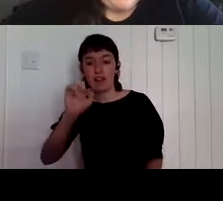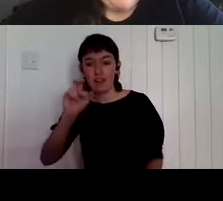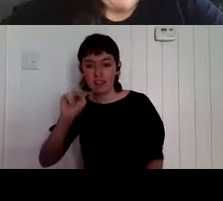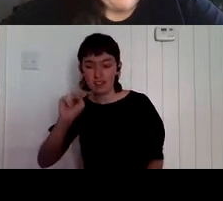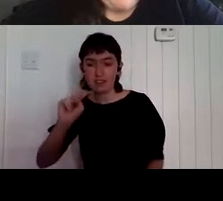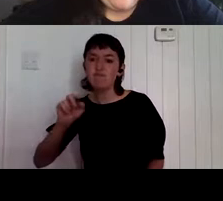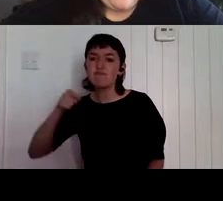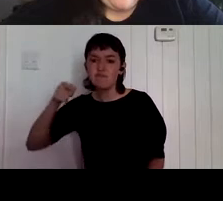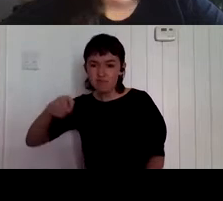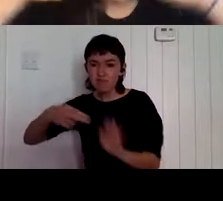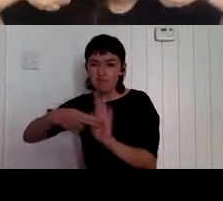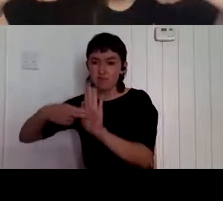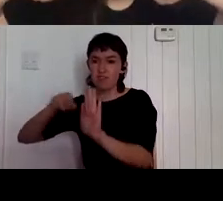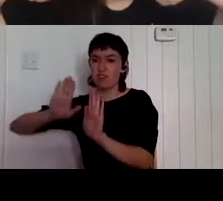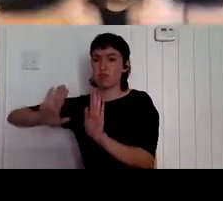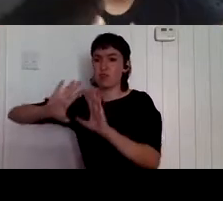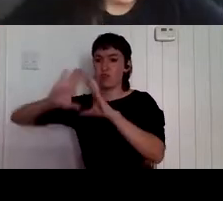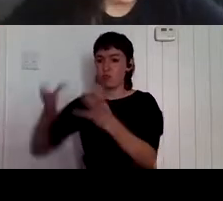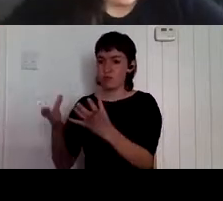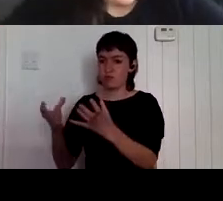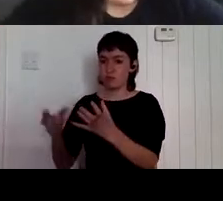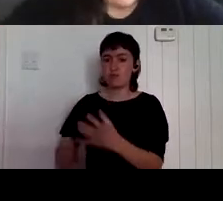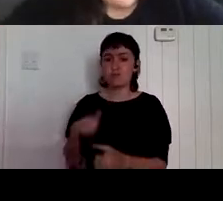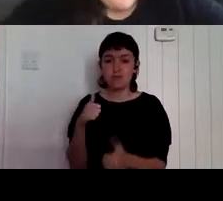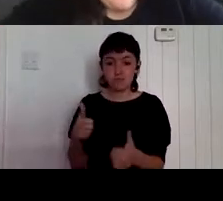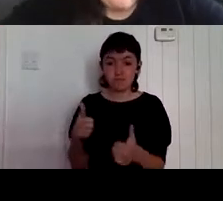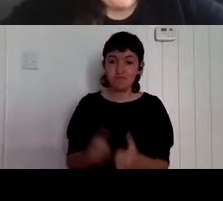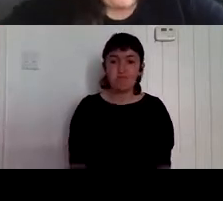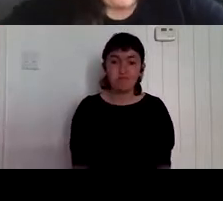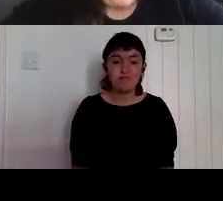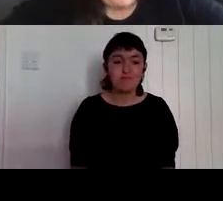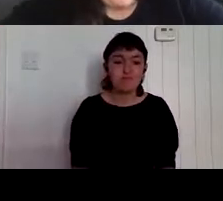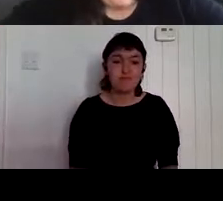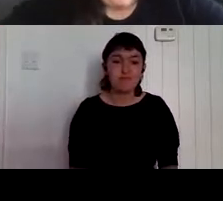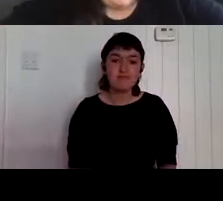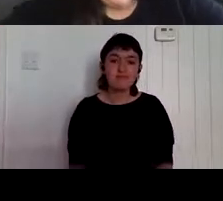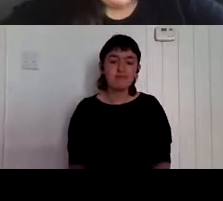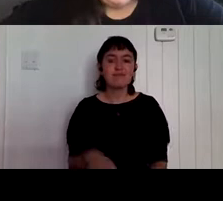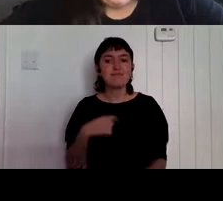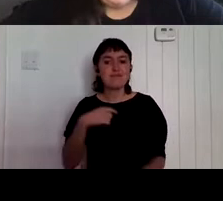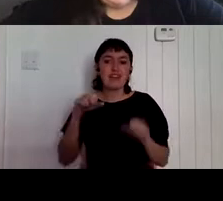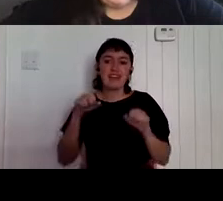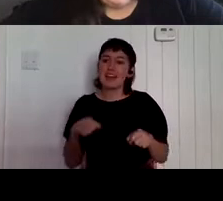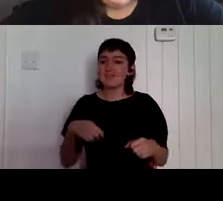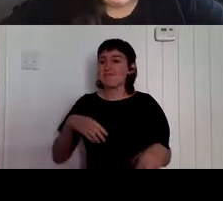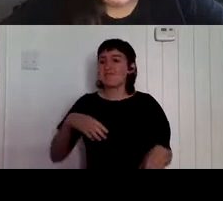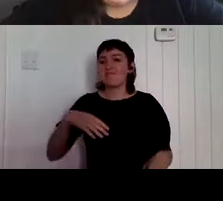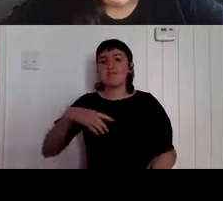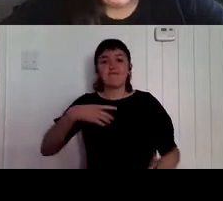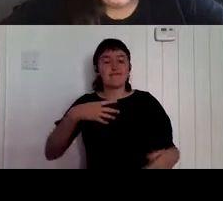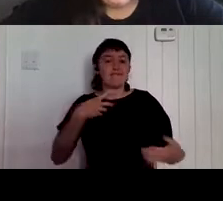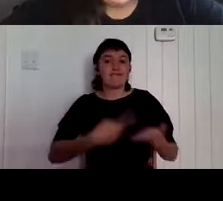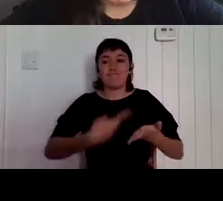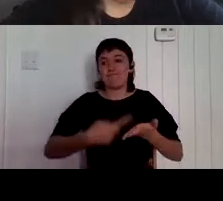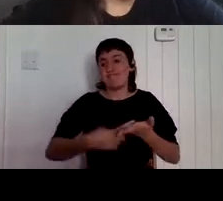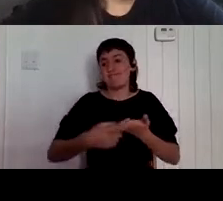questions. Does that sound good on the order then? Great. Because otherwise, I could tell you all sorts of random facts all day. But I know you'd rather